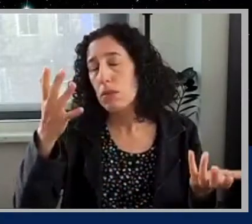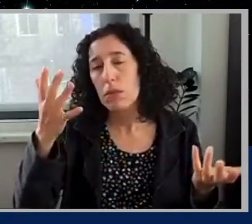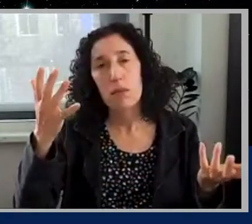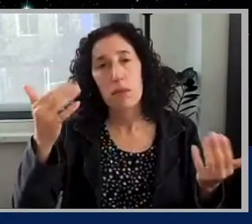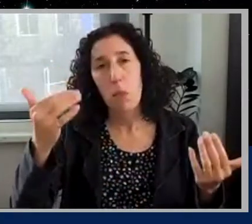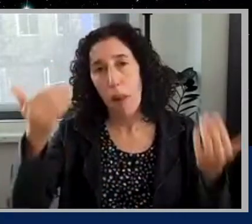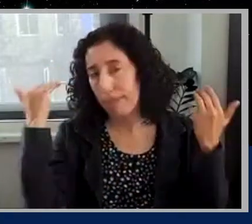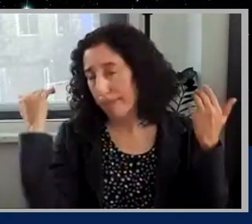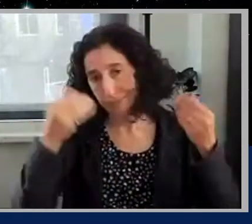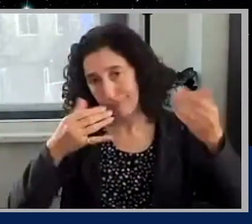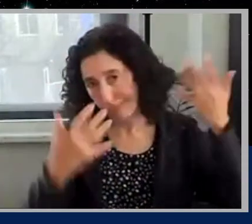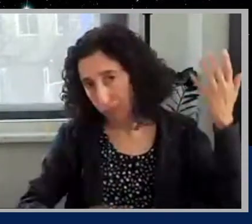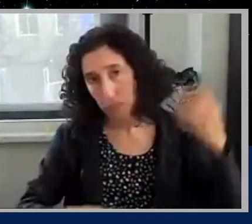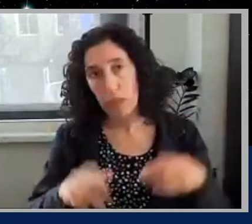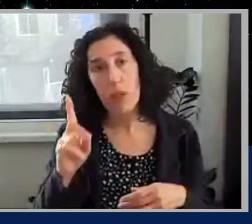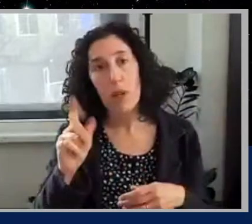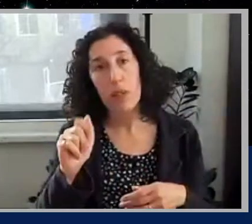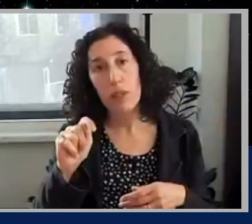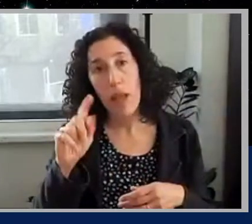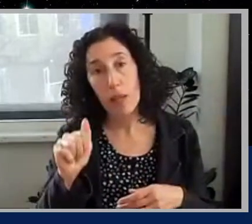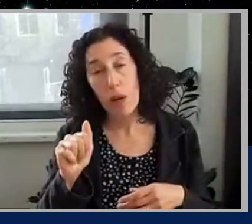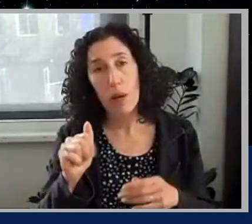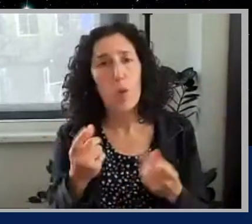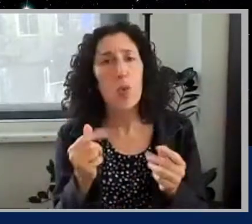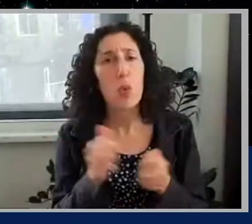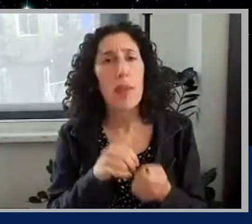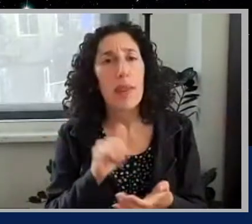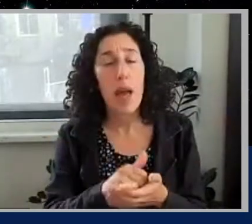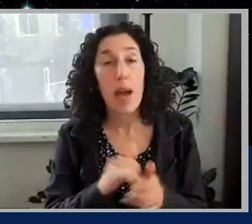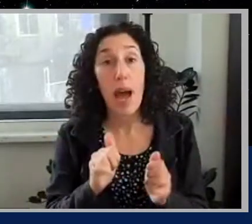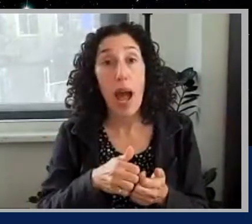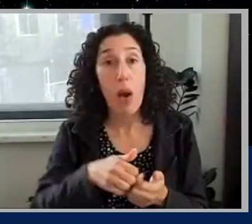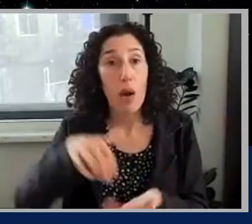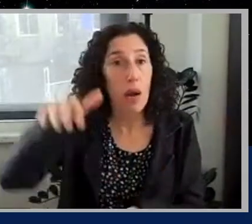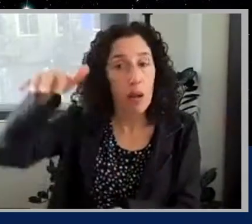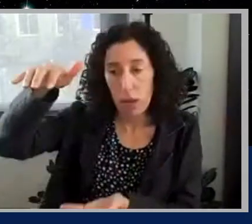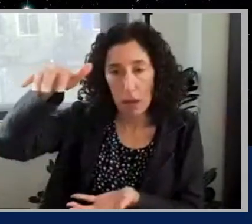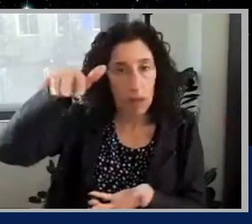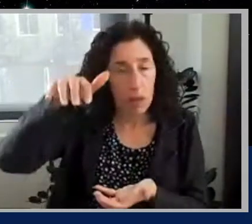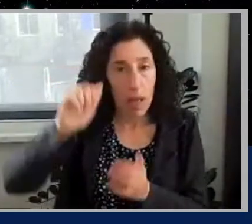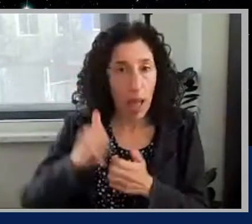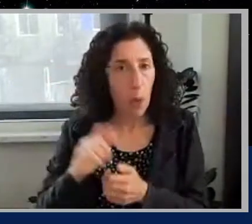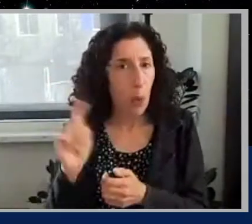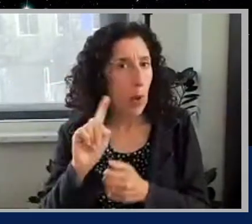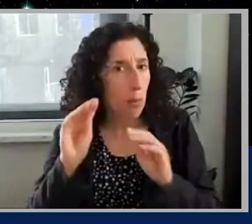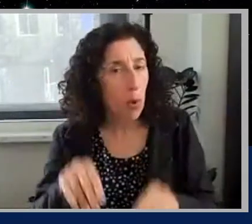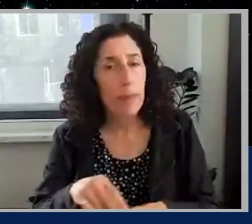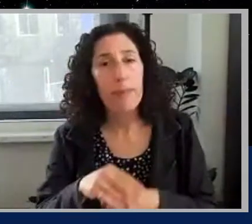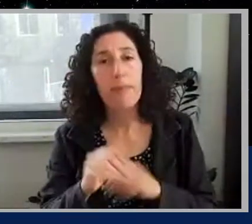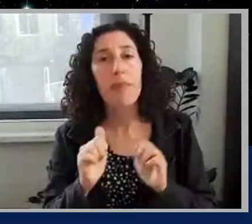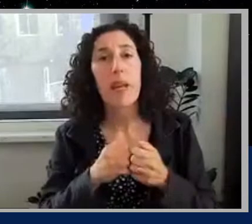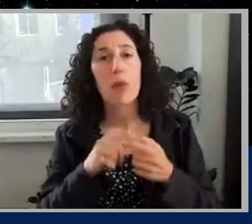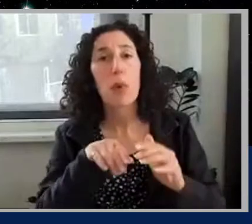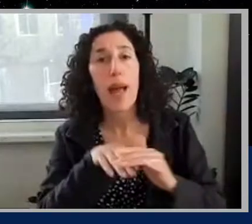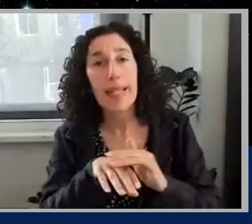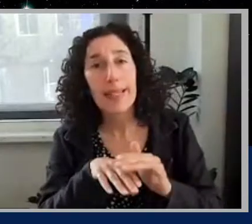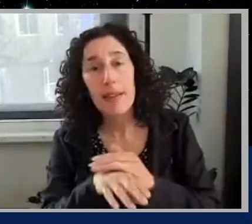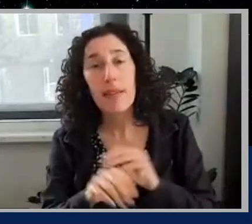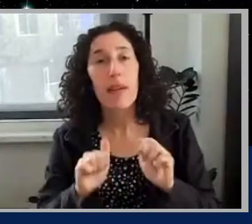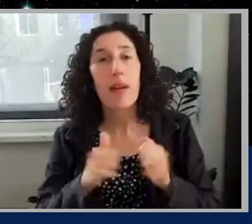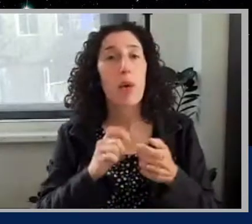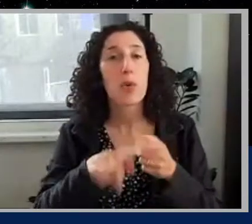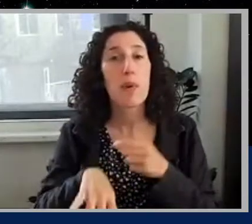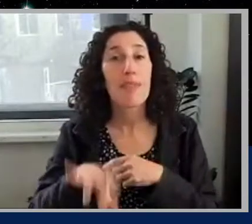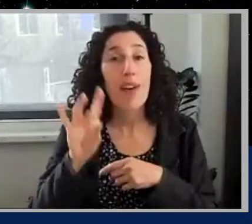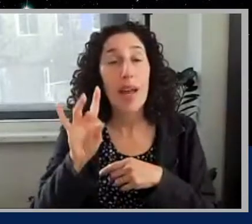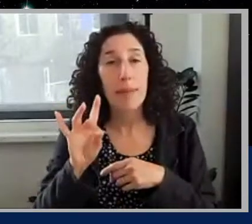kinds of different ways, either in the file name or the website that you have to use to access. There are tiny boxes that you have to